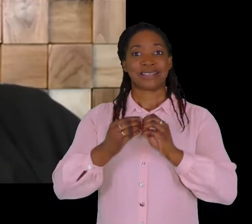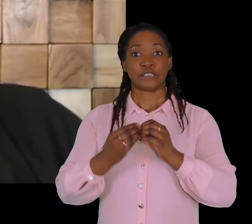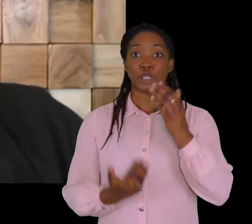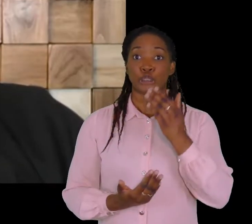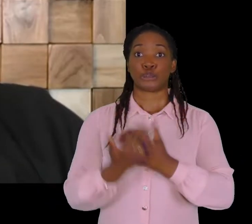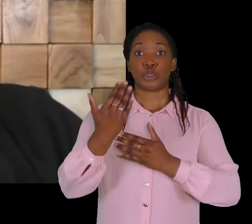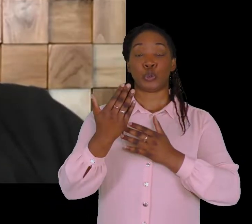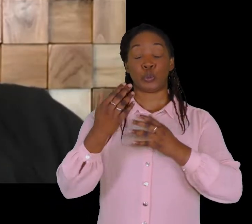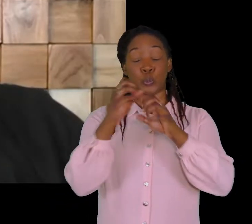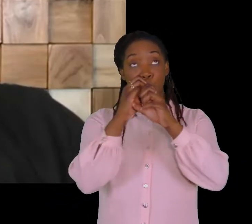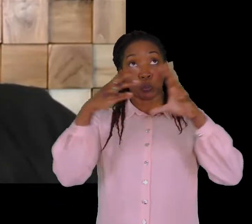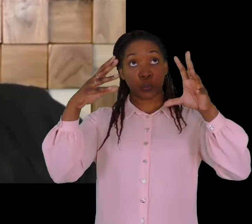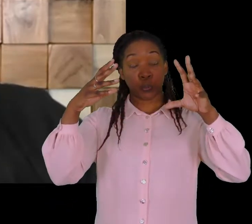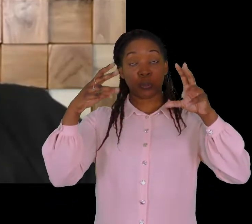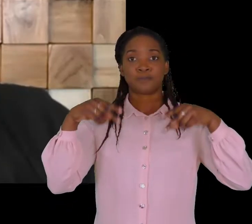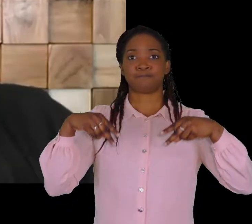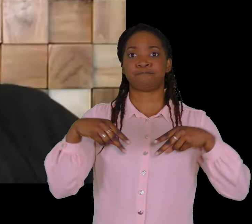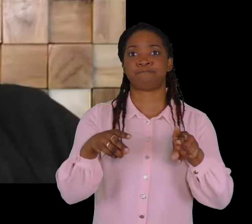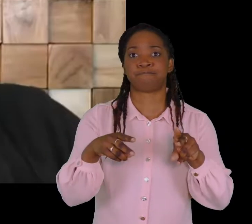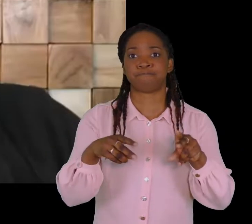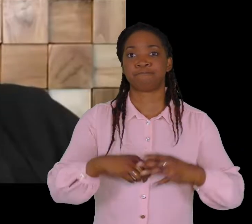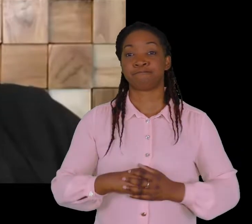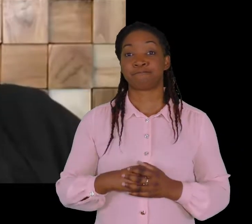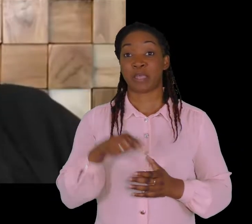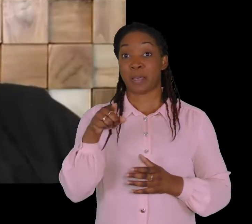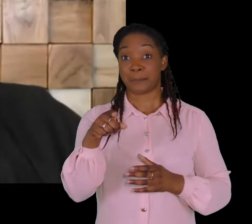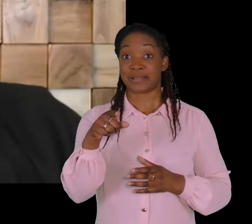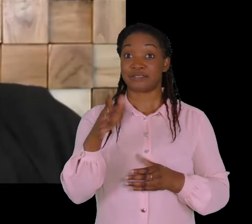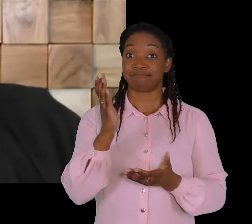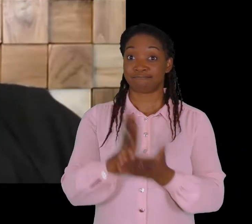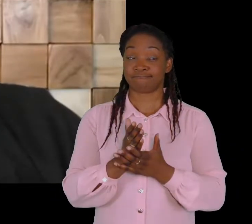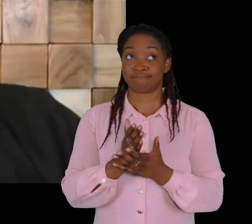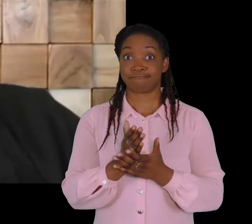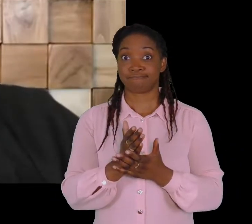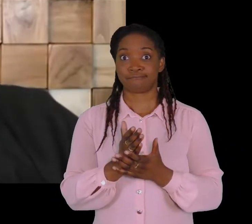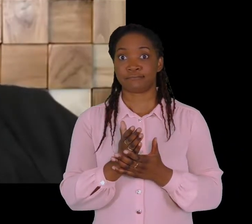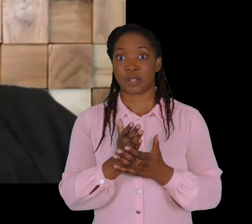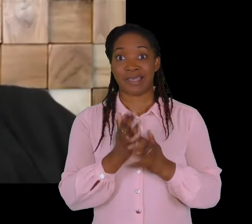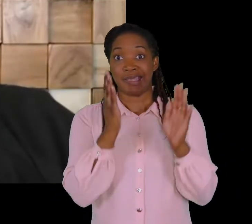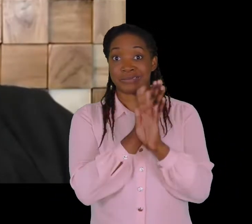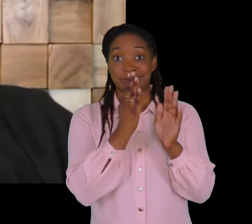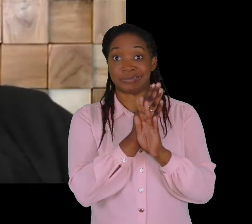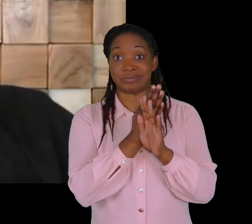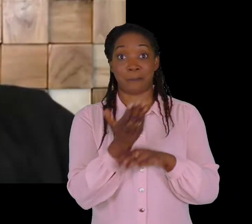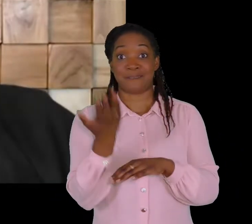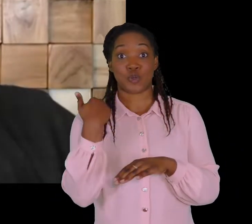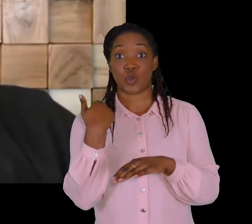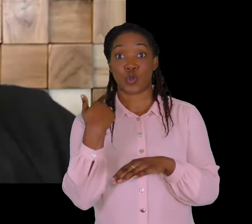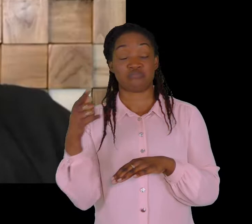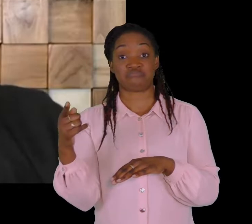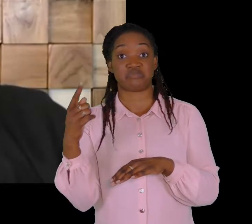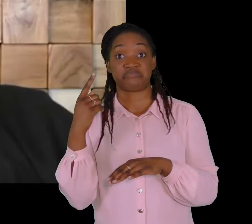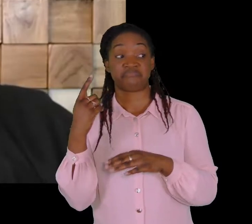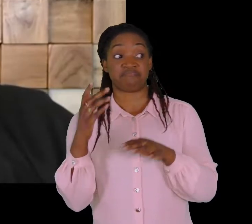arguing, formed a new paradigm in the history of curating in Britain that has been until relatively recently completely unseen